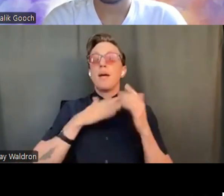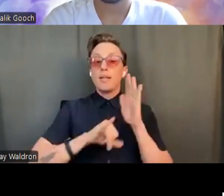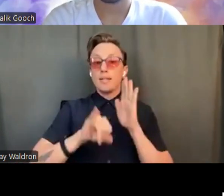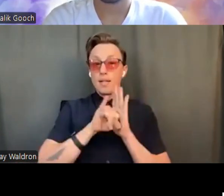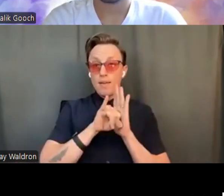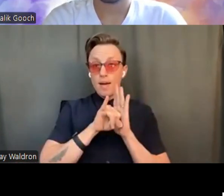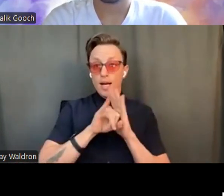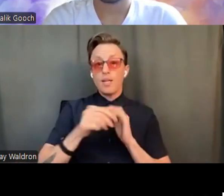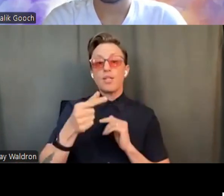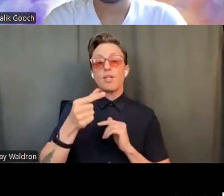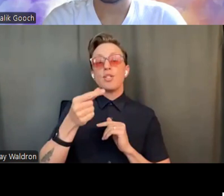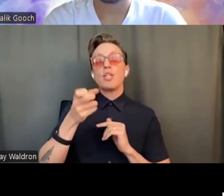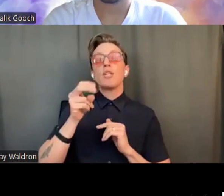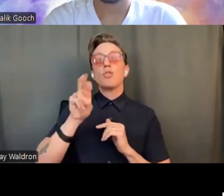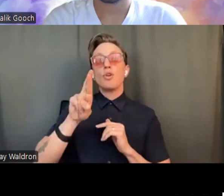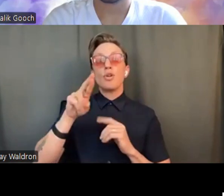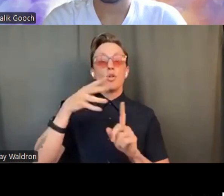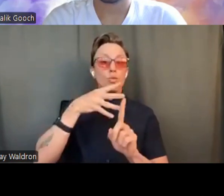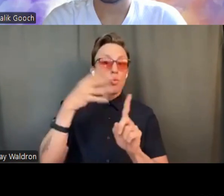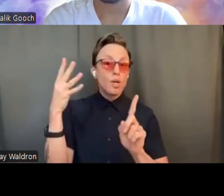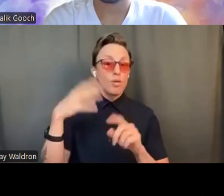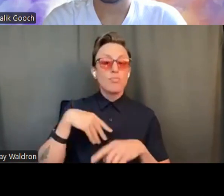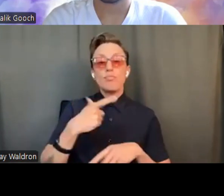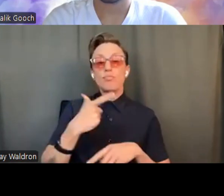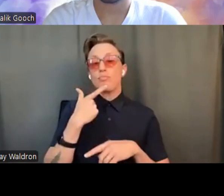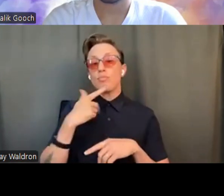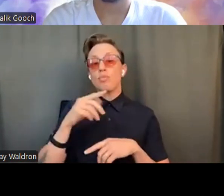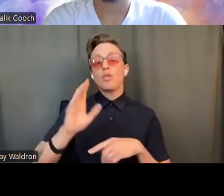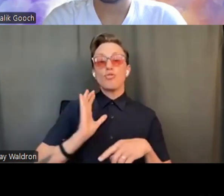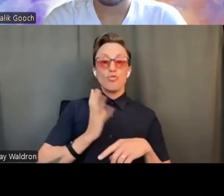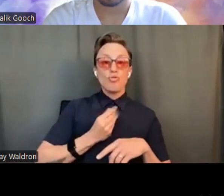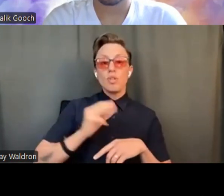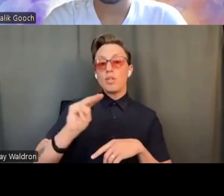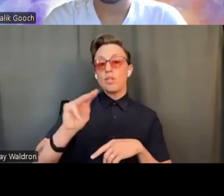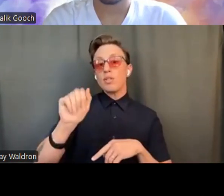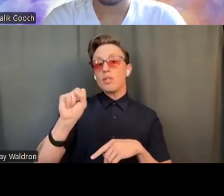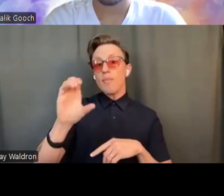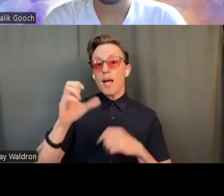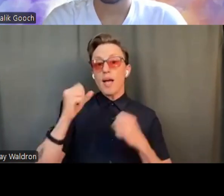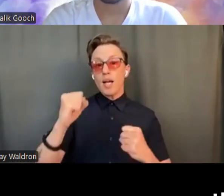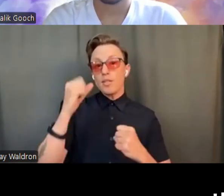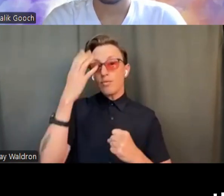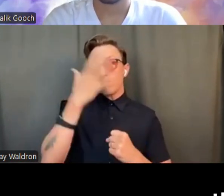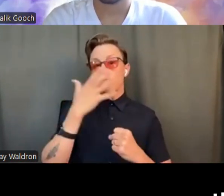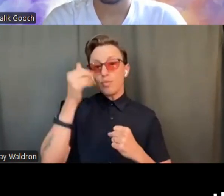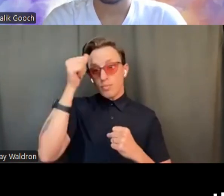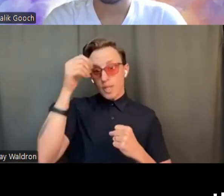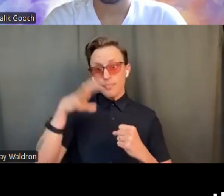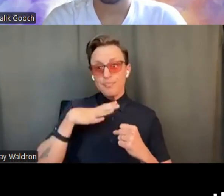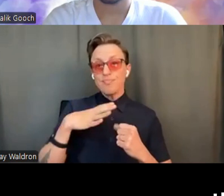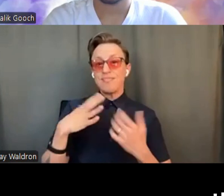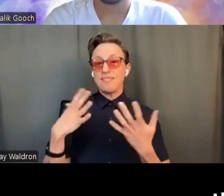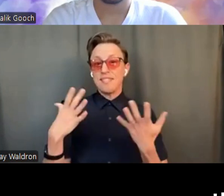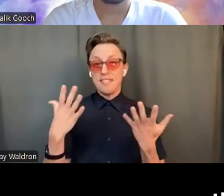a genderqueer, lesbian, transmasculine person. Was that sufficient?